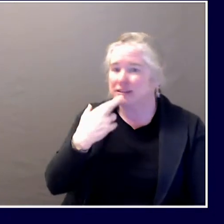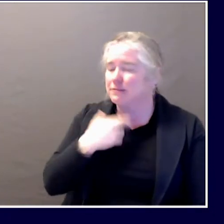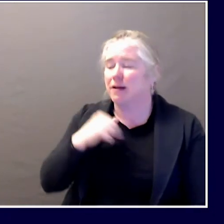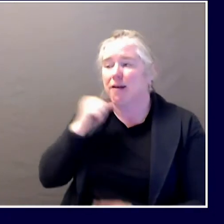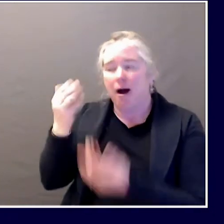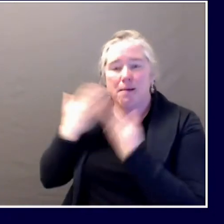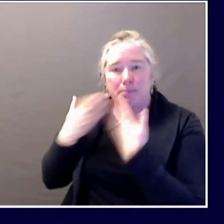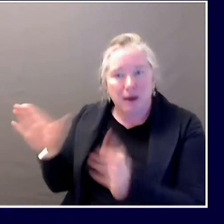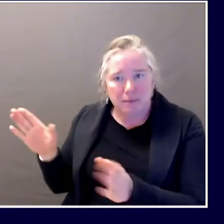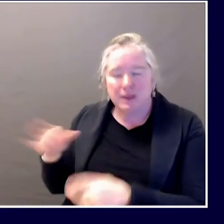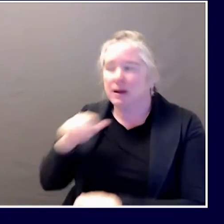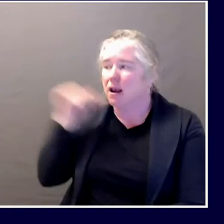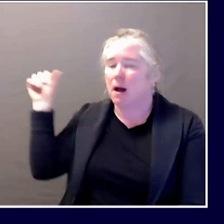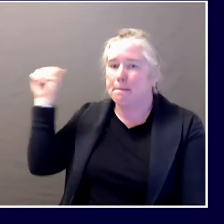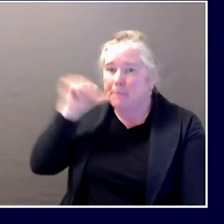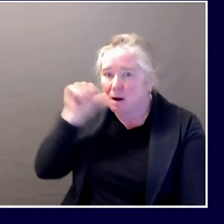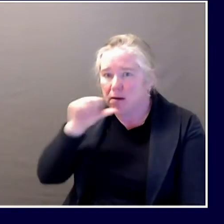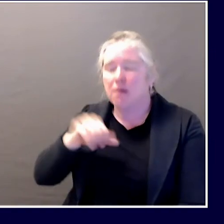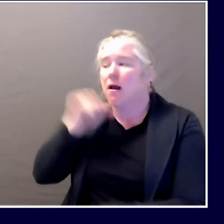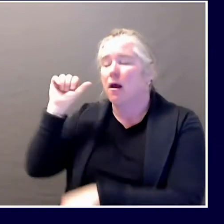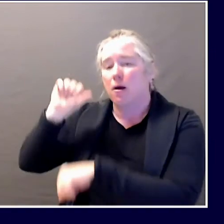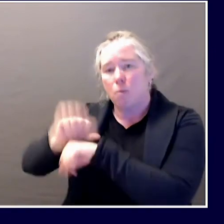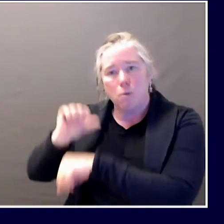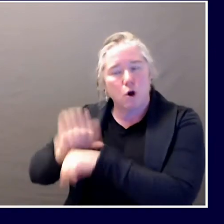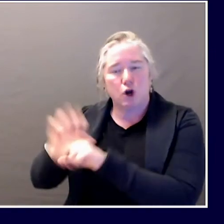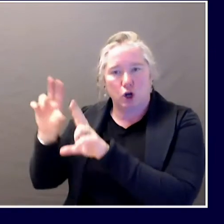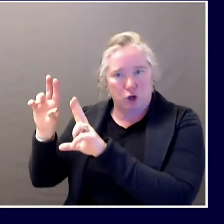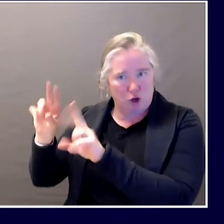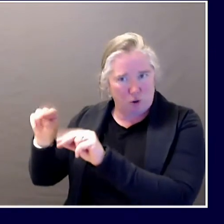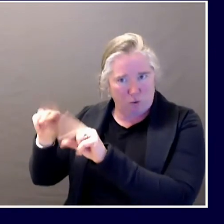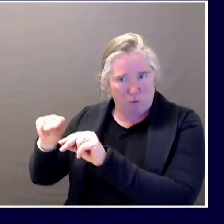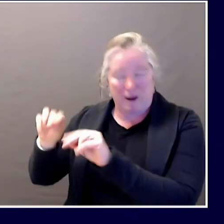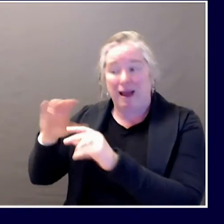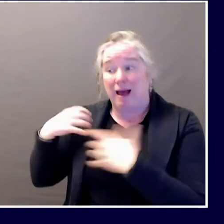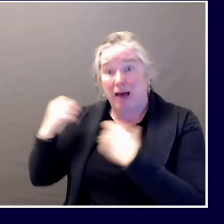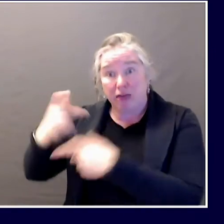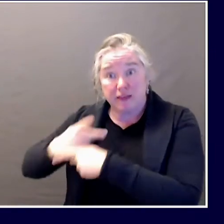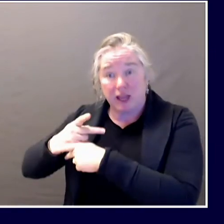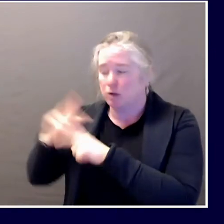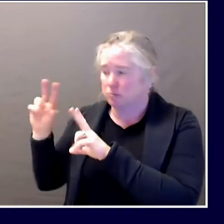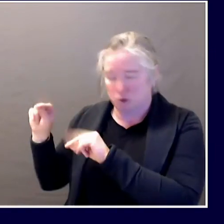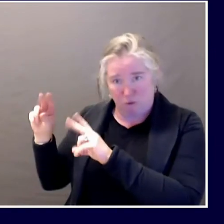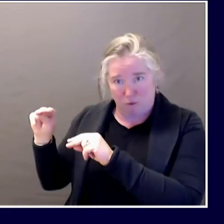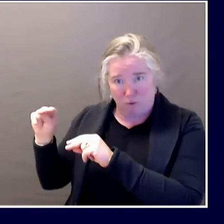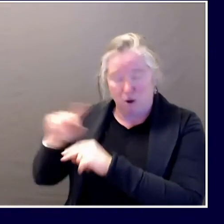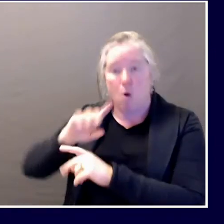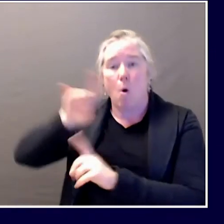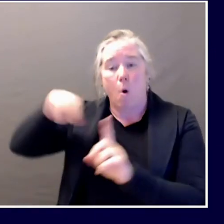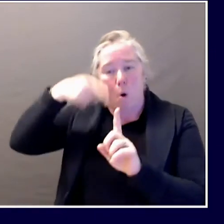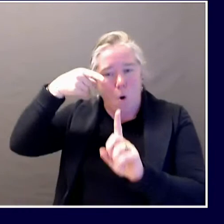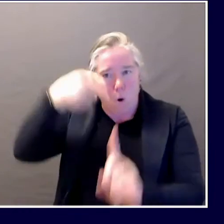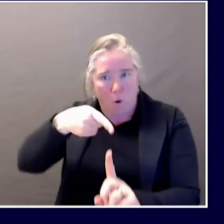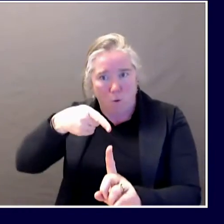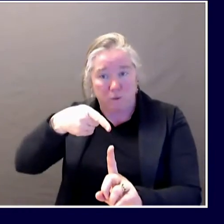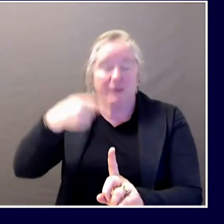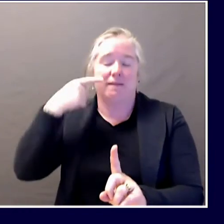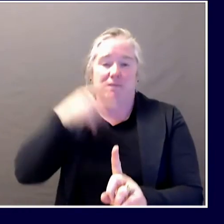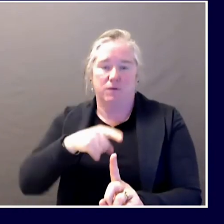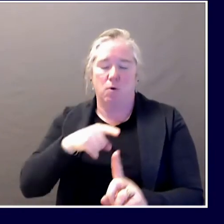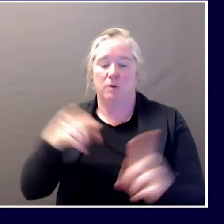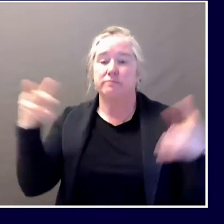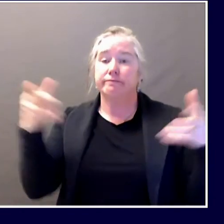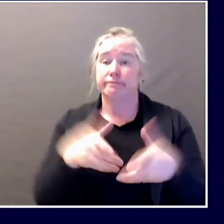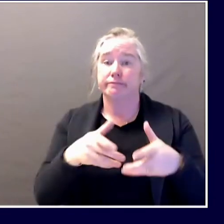doesn't apply to workplaces. It doesn't apply to healthcare settings. It applies to get-togethers